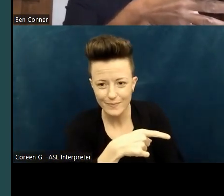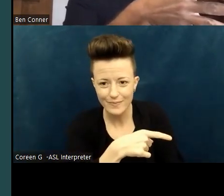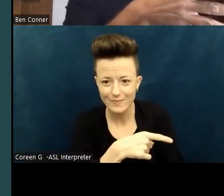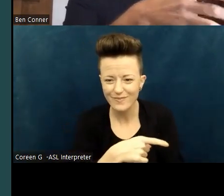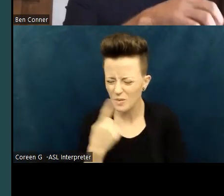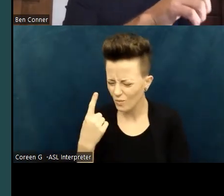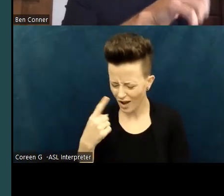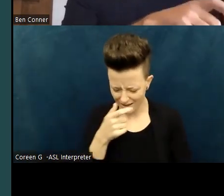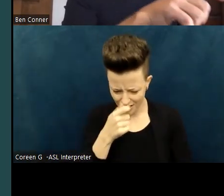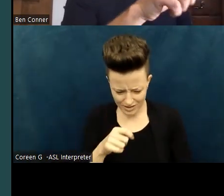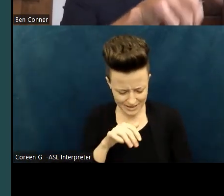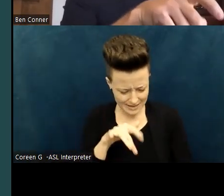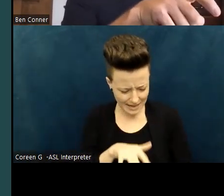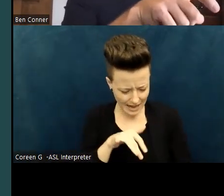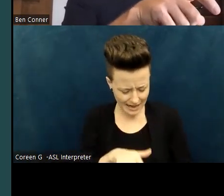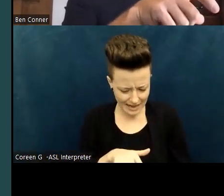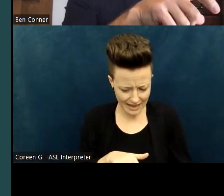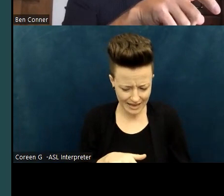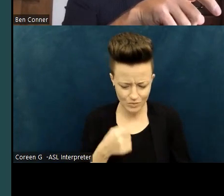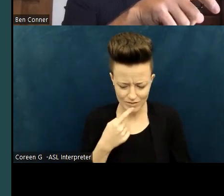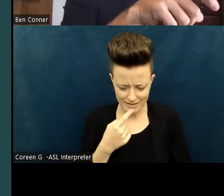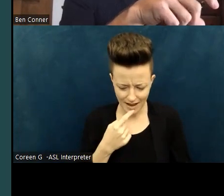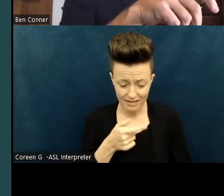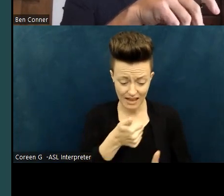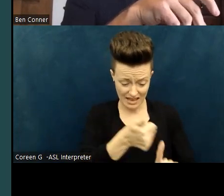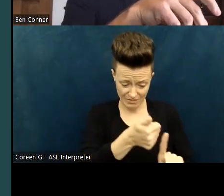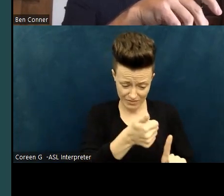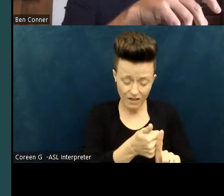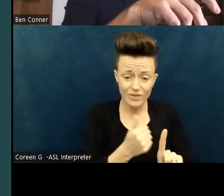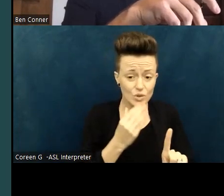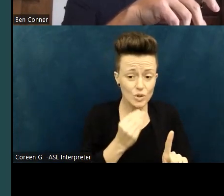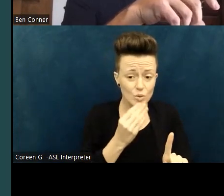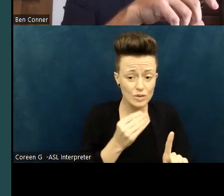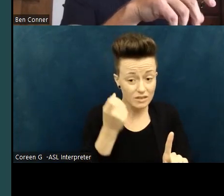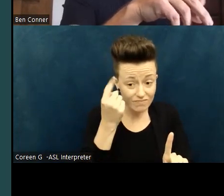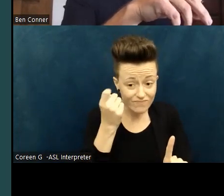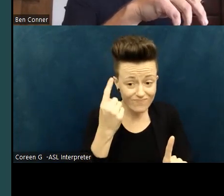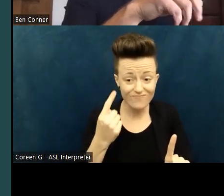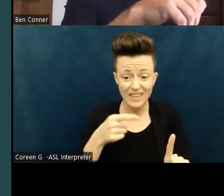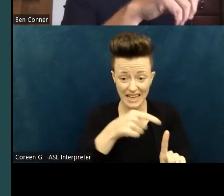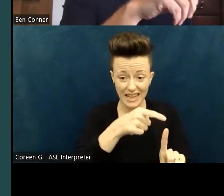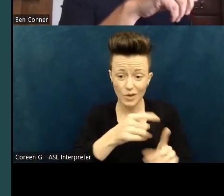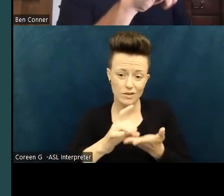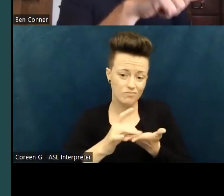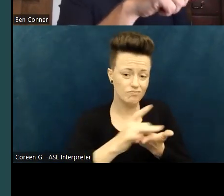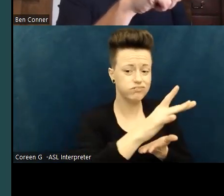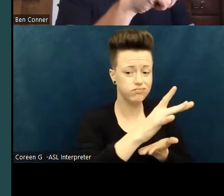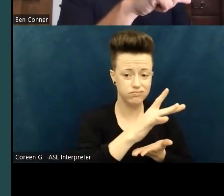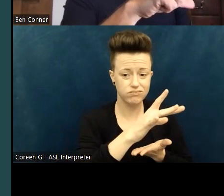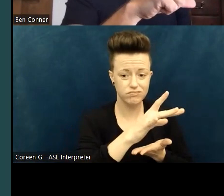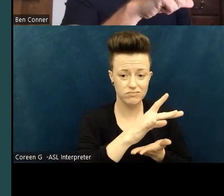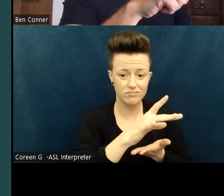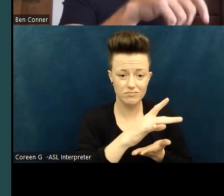seen was called A Marginal Jew. And it's about Jesus. Jesus was certainly a marginalized